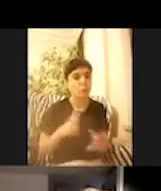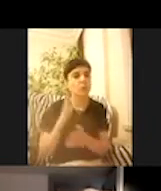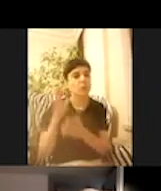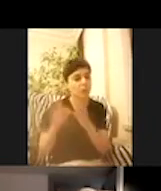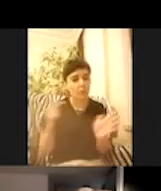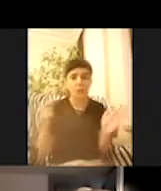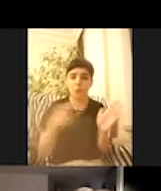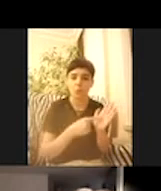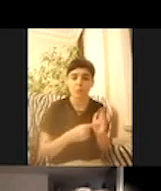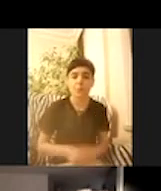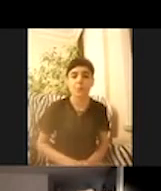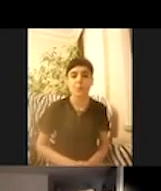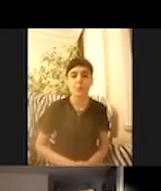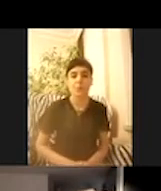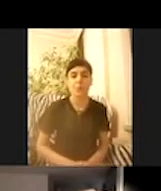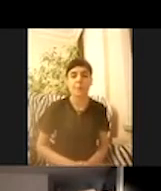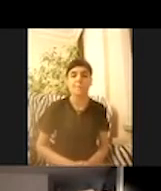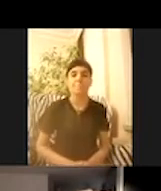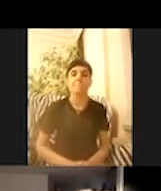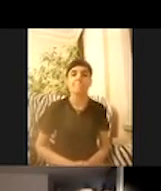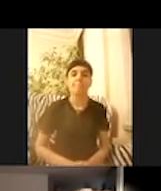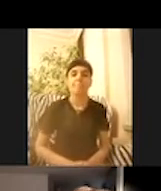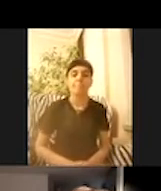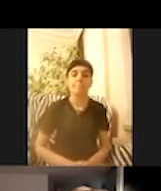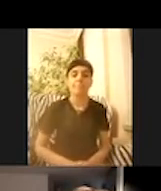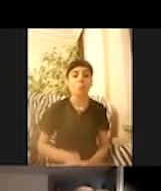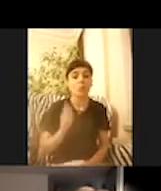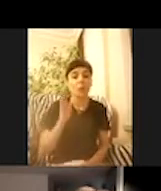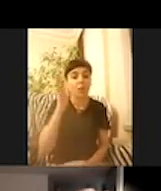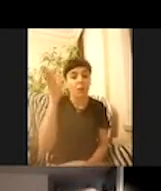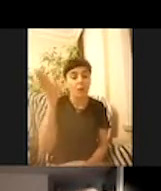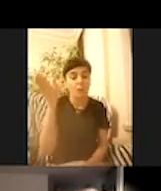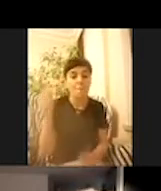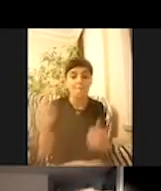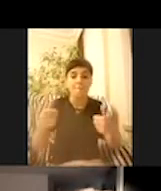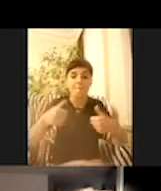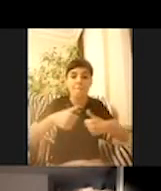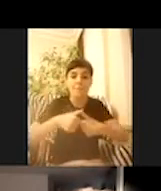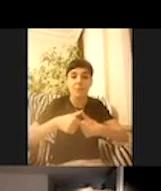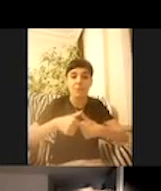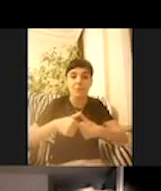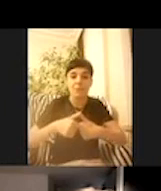so-called progress of marriage. And I want to ask you whether you want to reflect upon that.